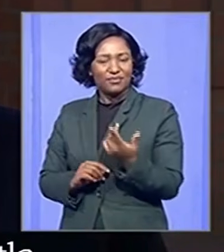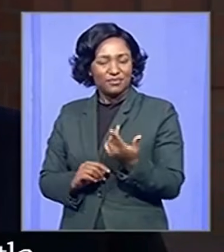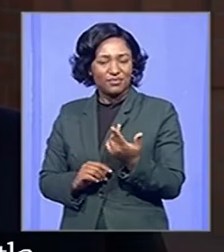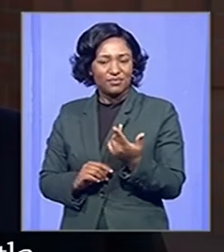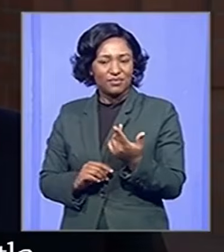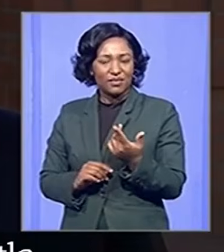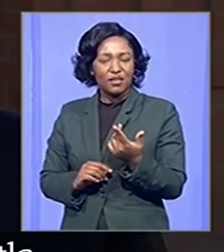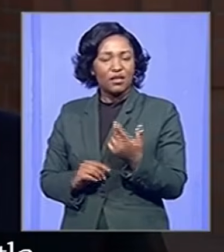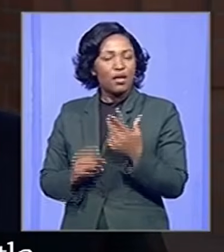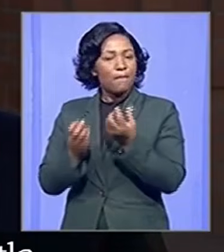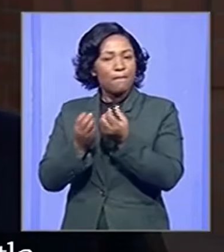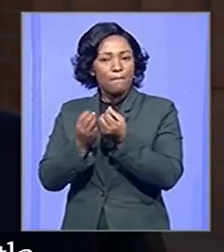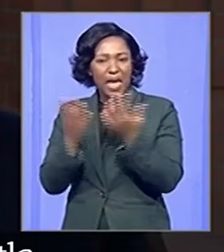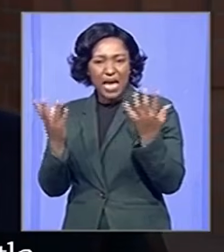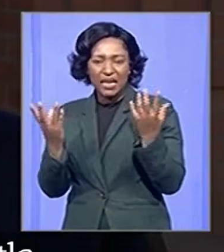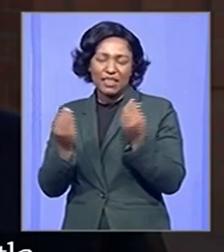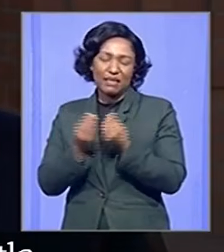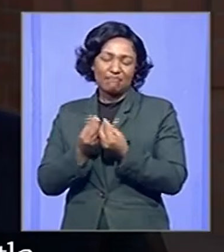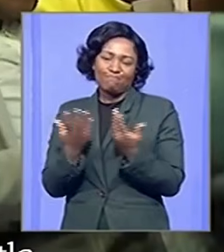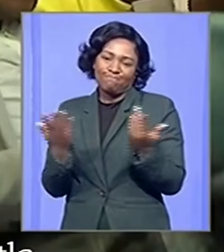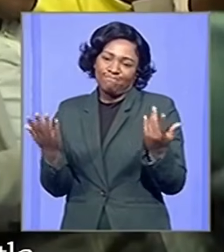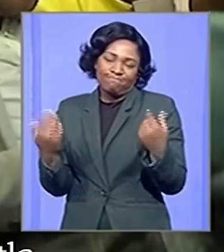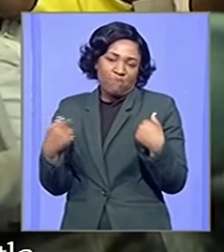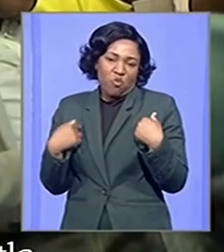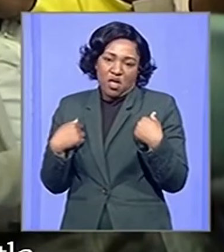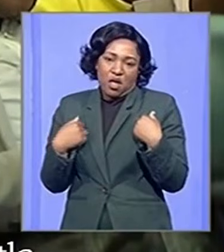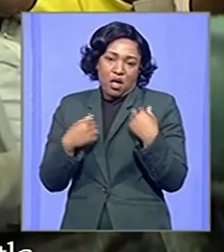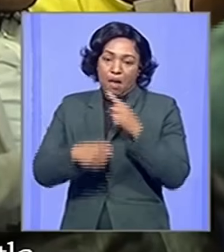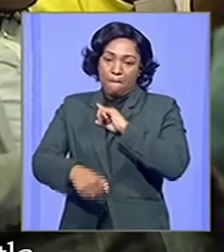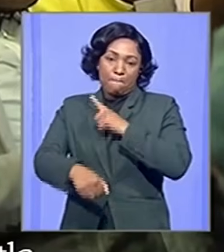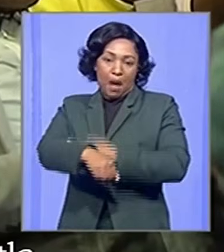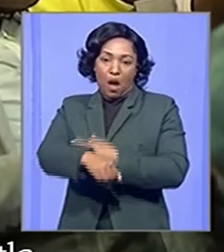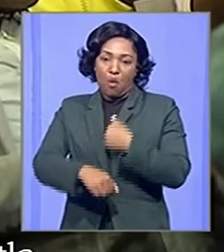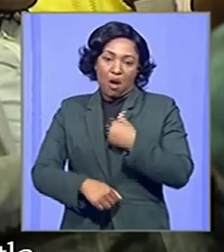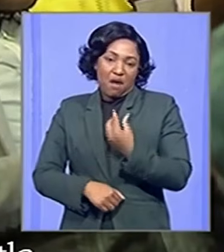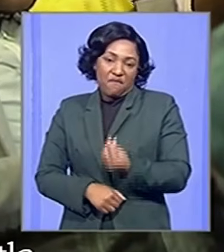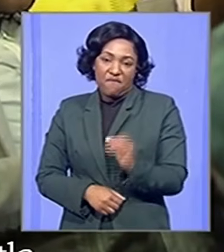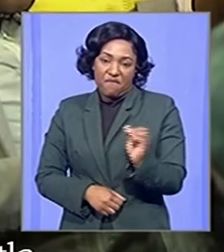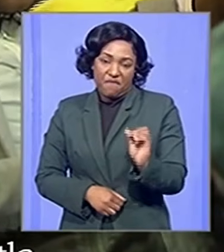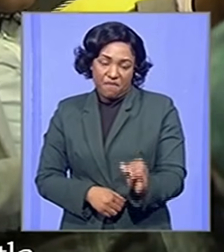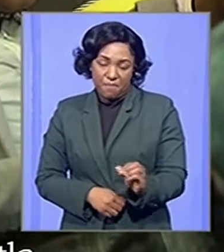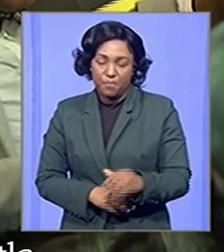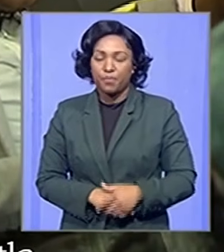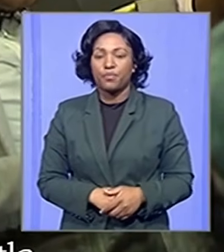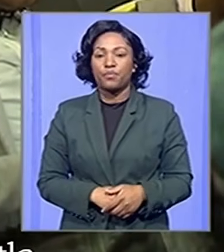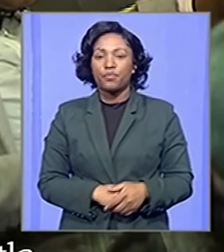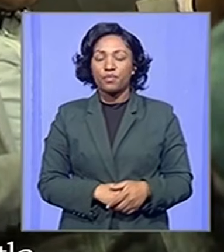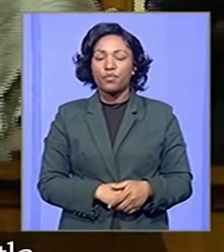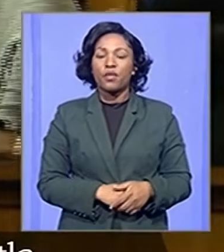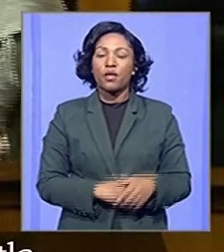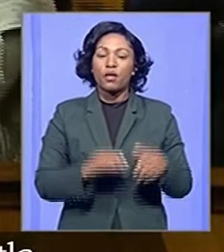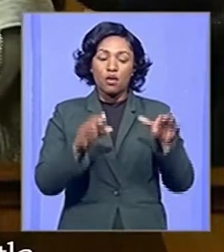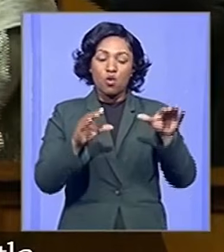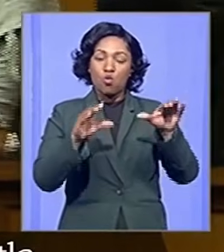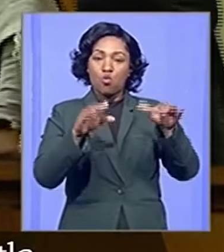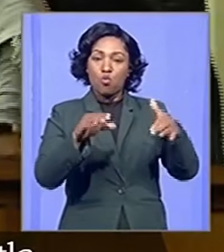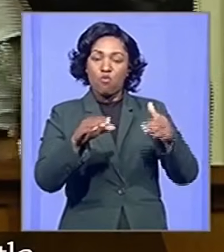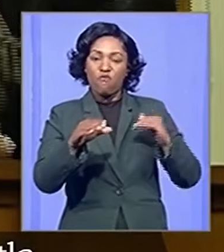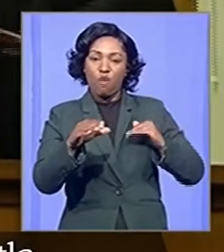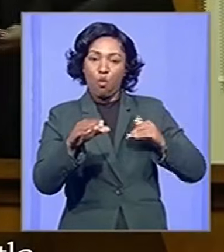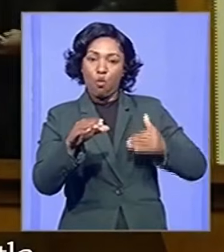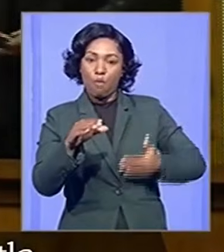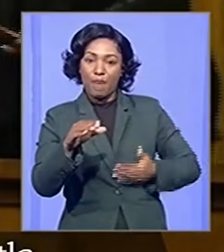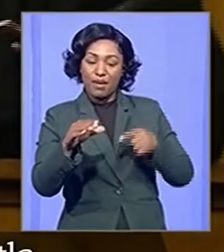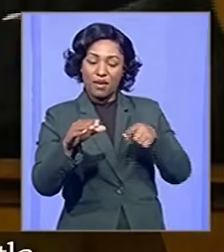dilo tse dintsi ga di mo mabogong a rona. Mekgatlo e sa etseng phaello le liki ya basadi ya ANC ba ne ba le kgotla ho